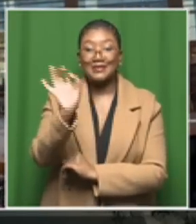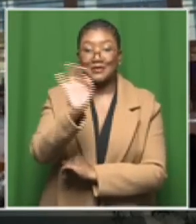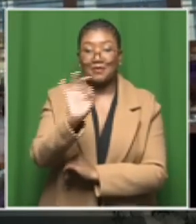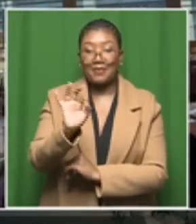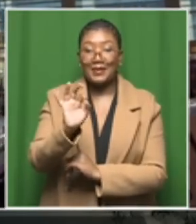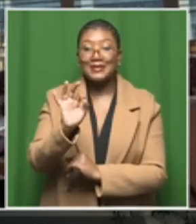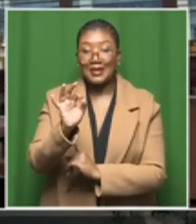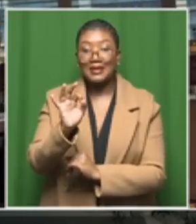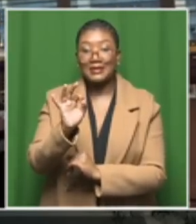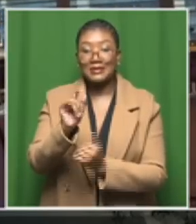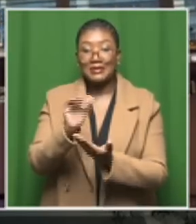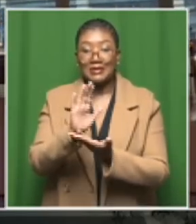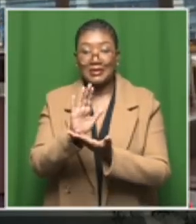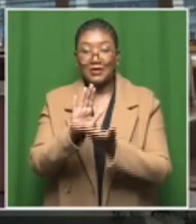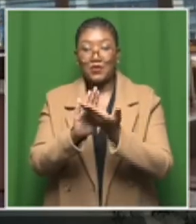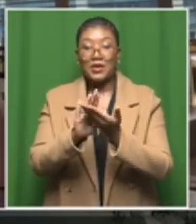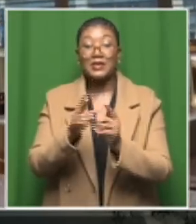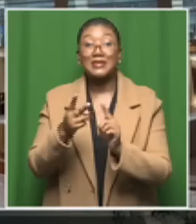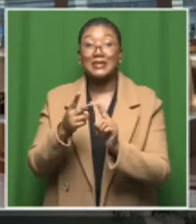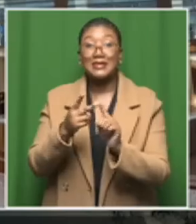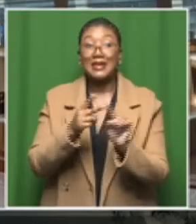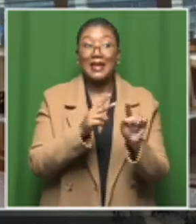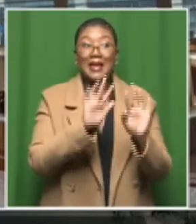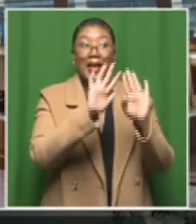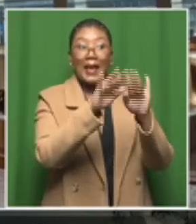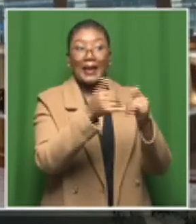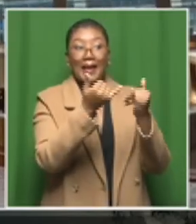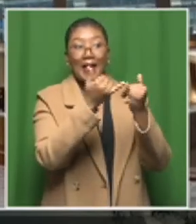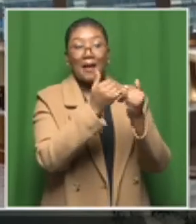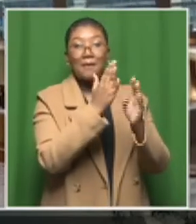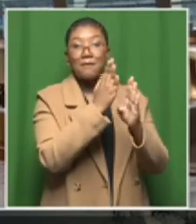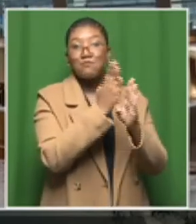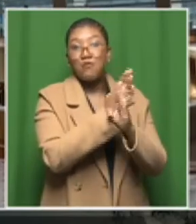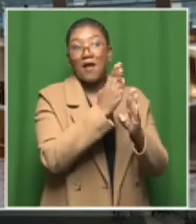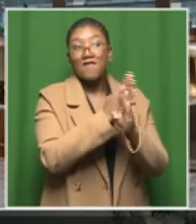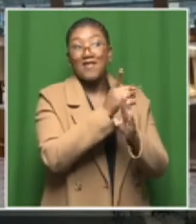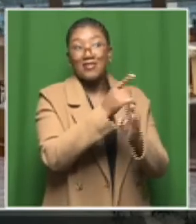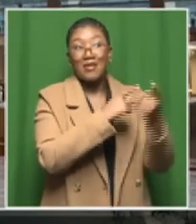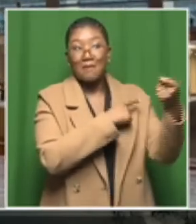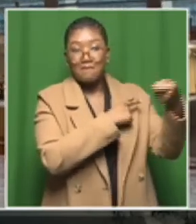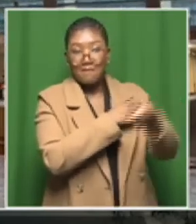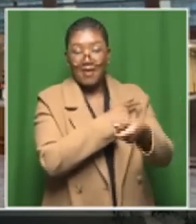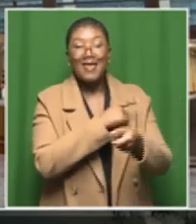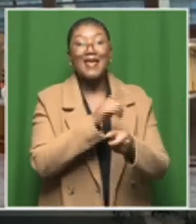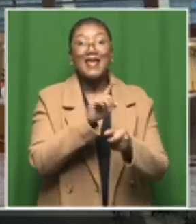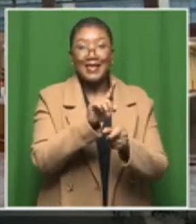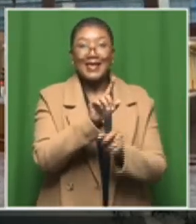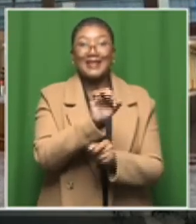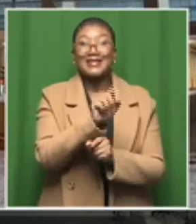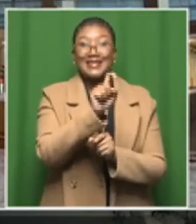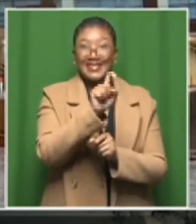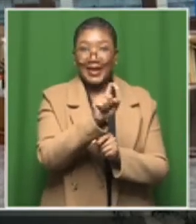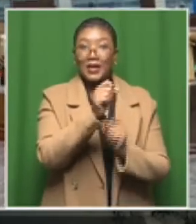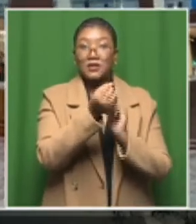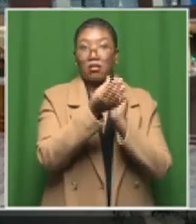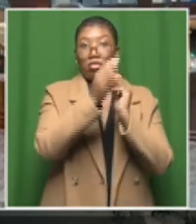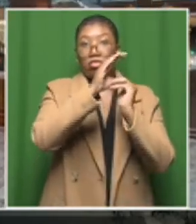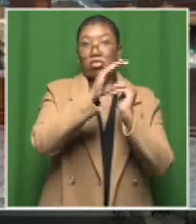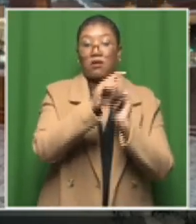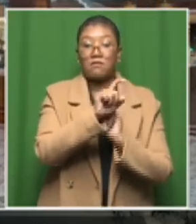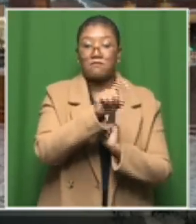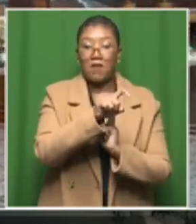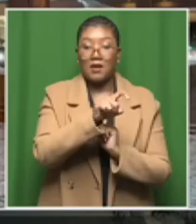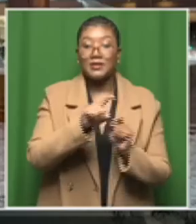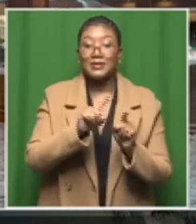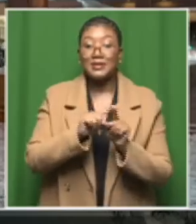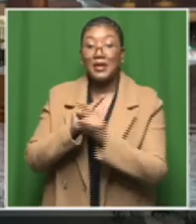introducing the corporate tax as well, and also capacitating the South African Revenue Services SARS to collect more taxes to close